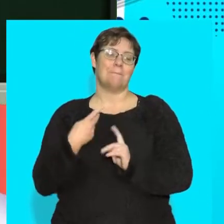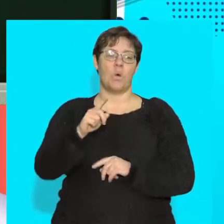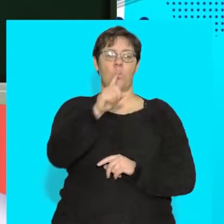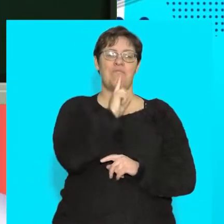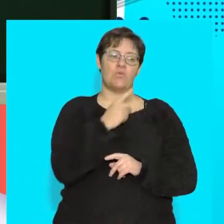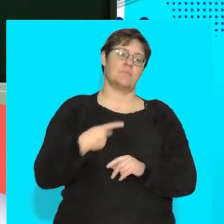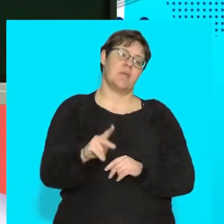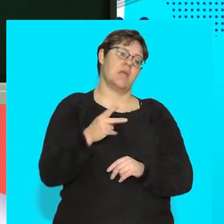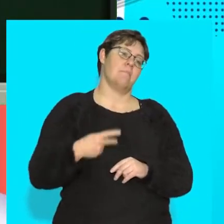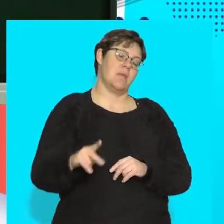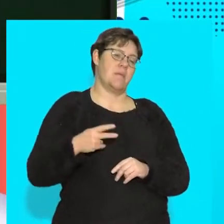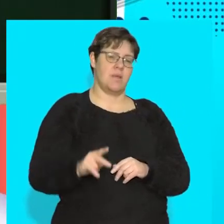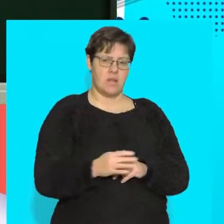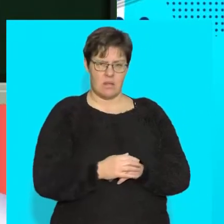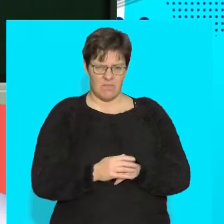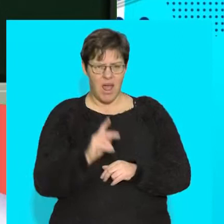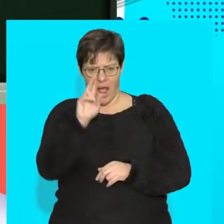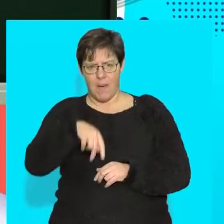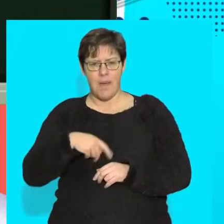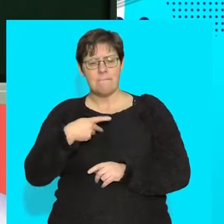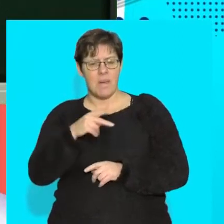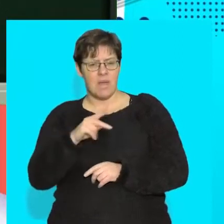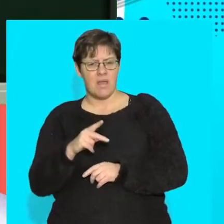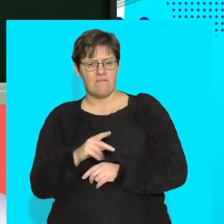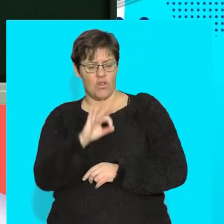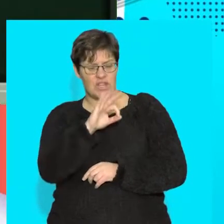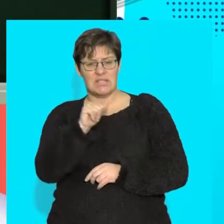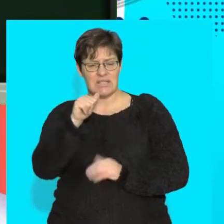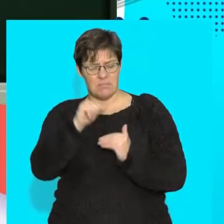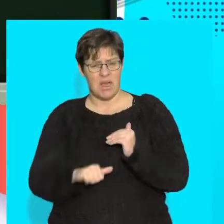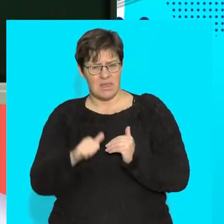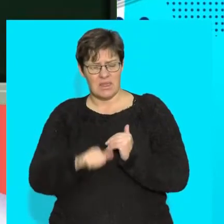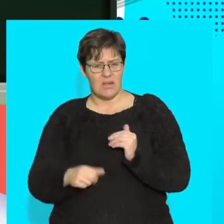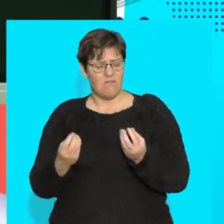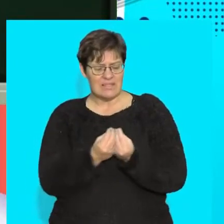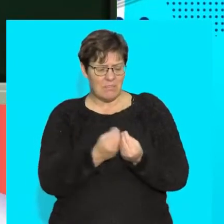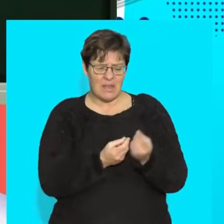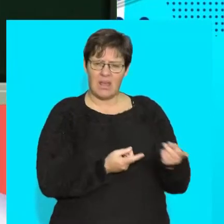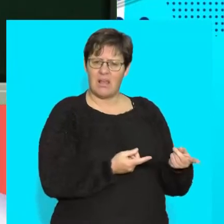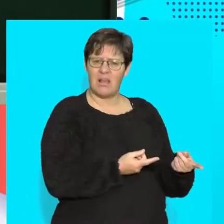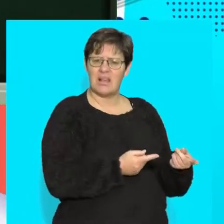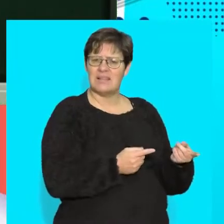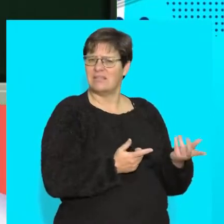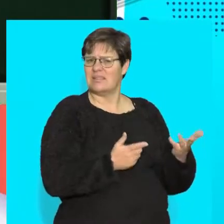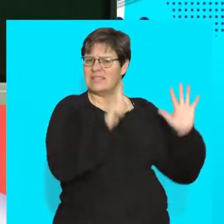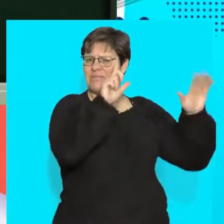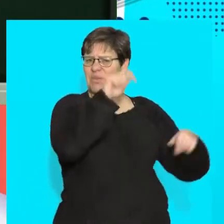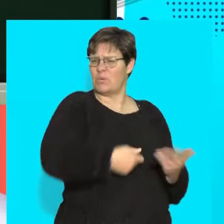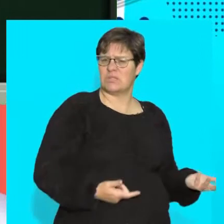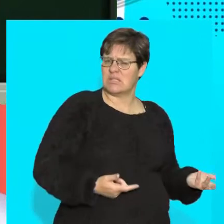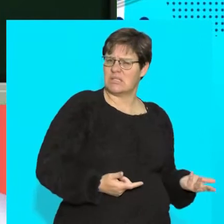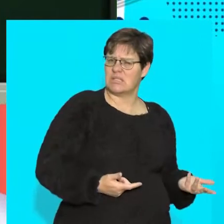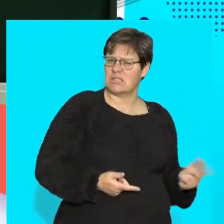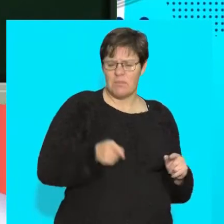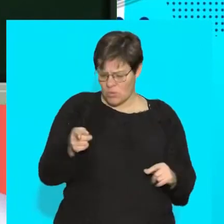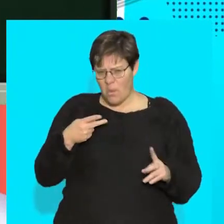to pay 1,000 rand, but you will realize that you pay 1,000 rand per month for 36 months for something that costs